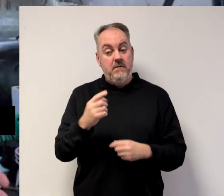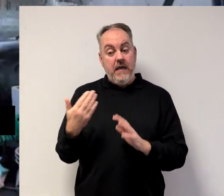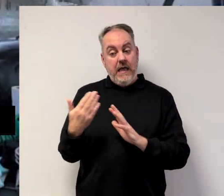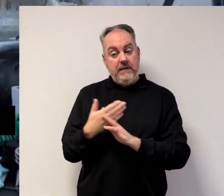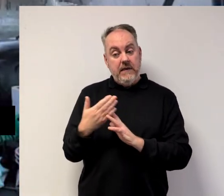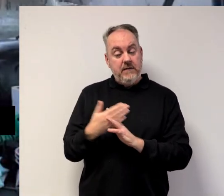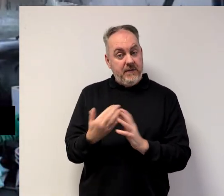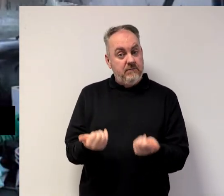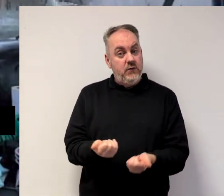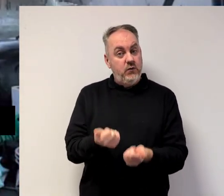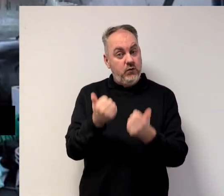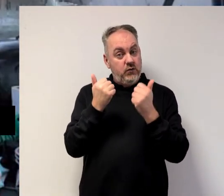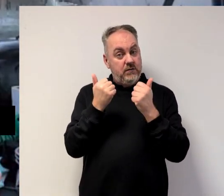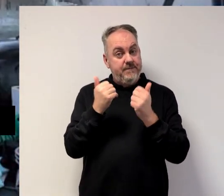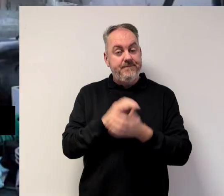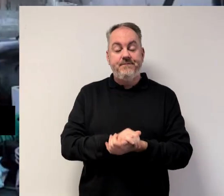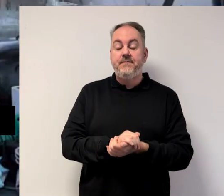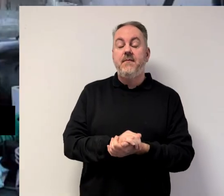were already in,